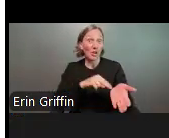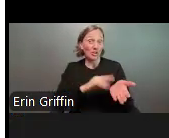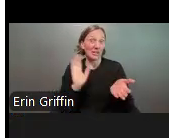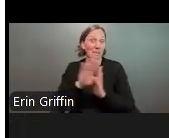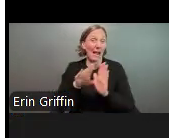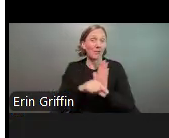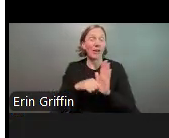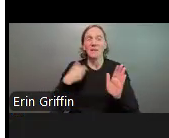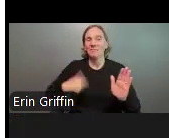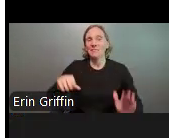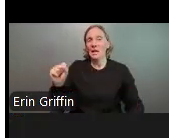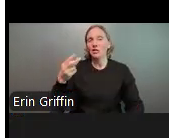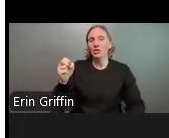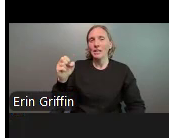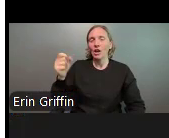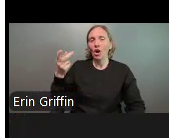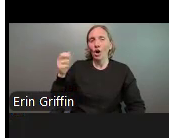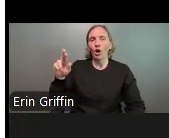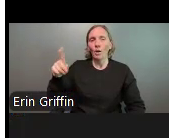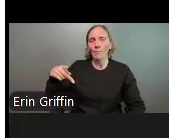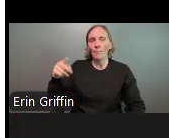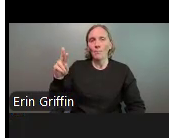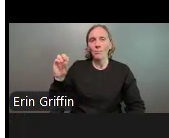pronouns. Next slide for us, please.